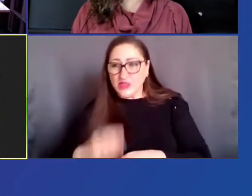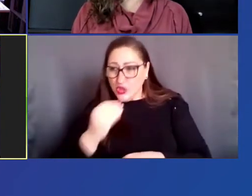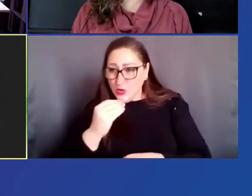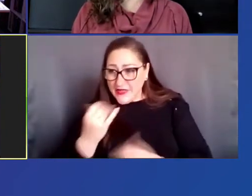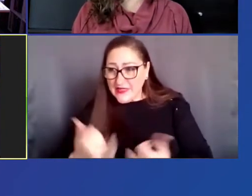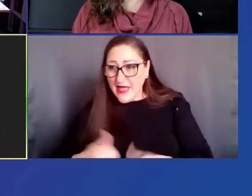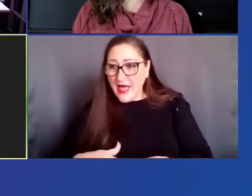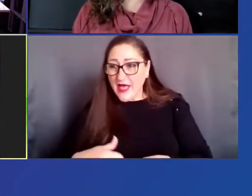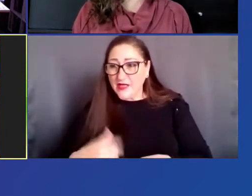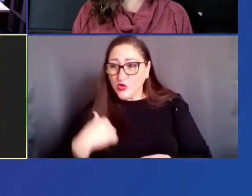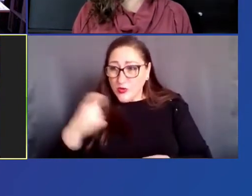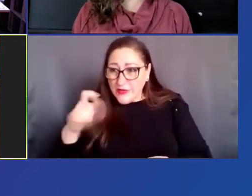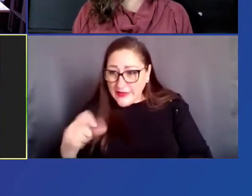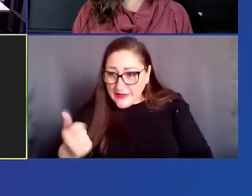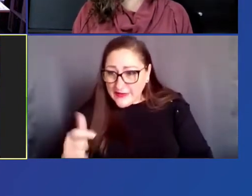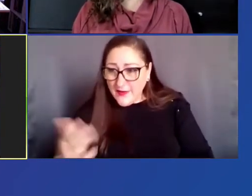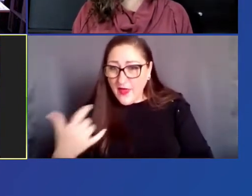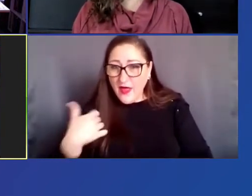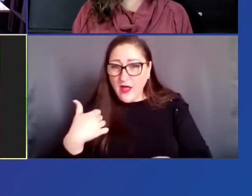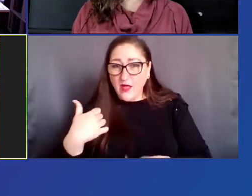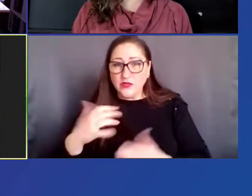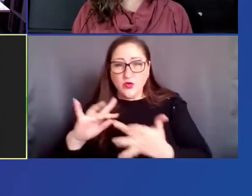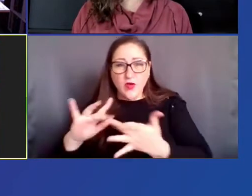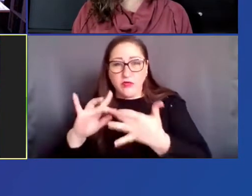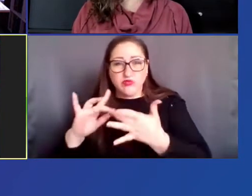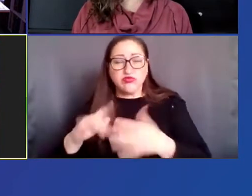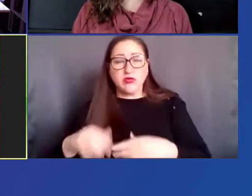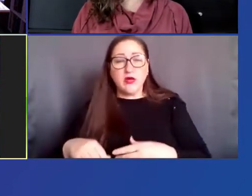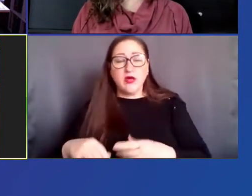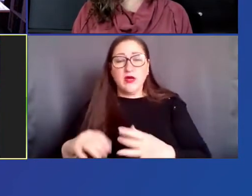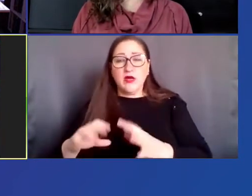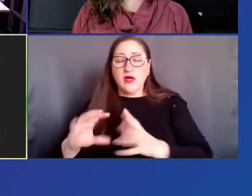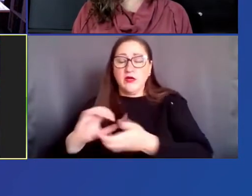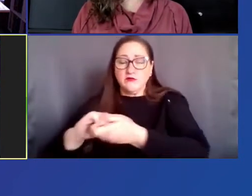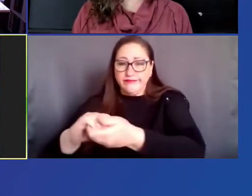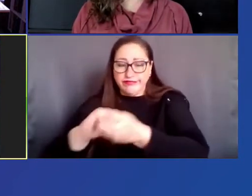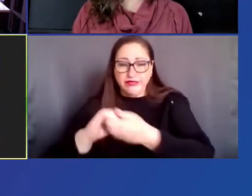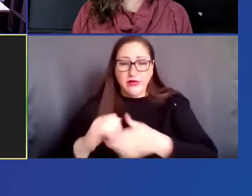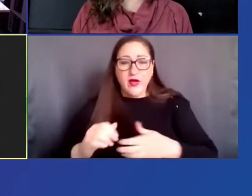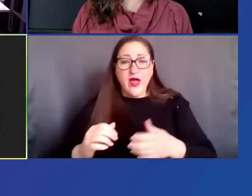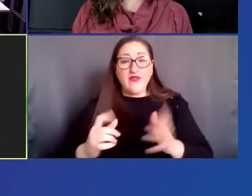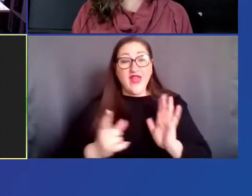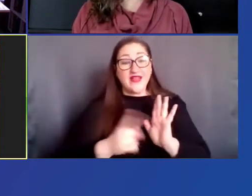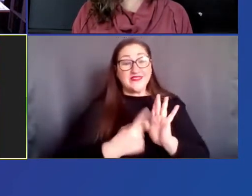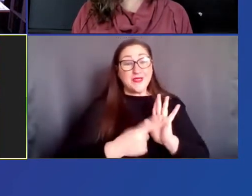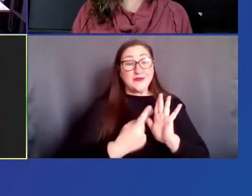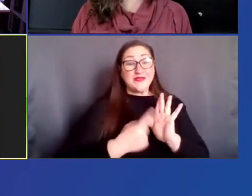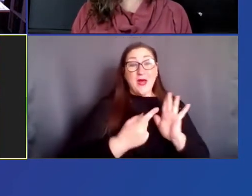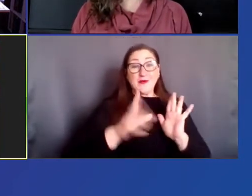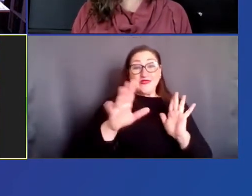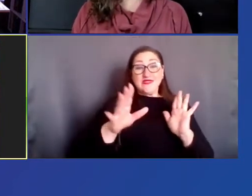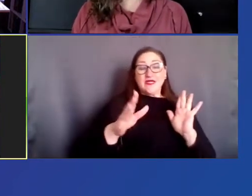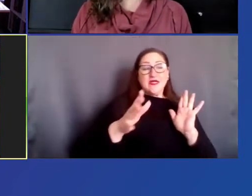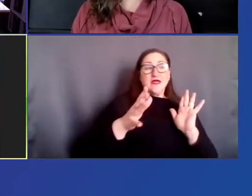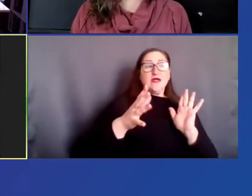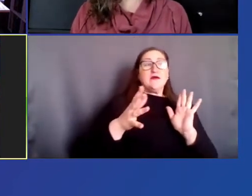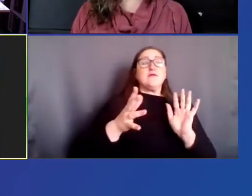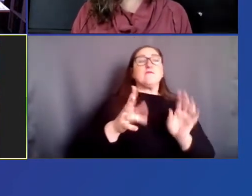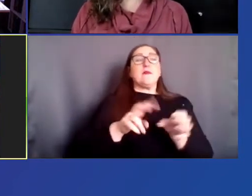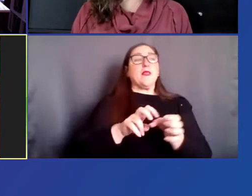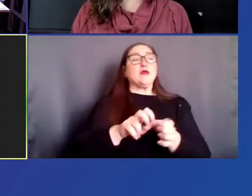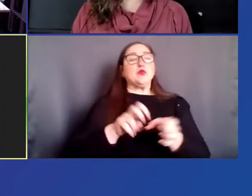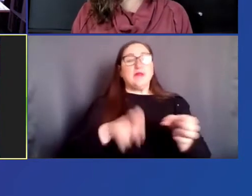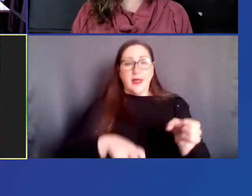also taking a step back and resting. I know to a lot of people it doesn't seem that way, but I do